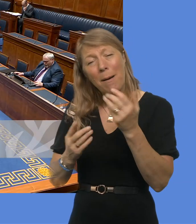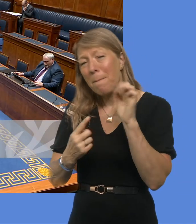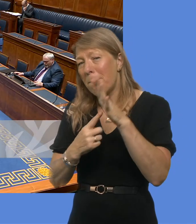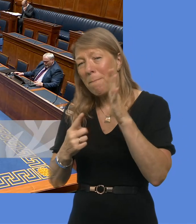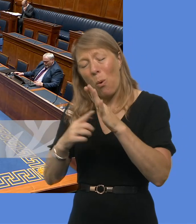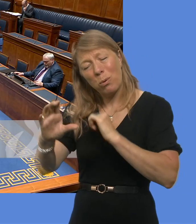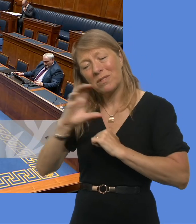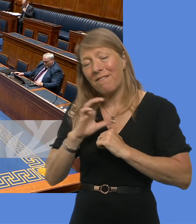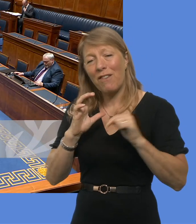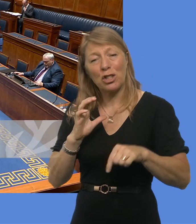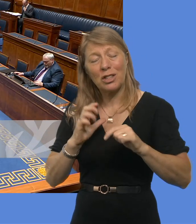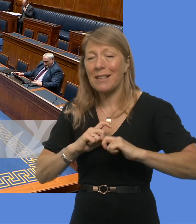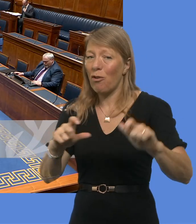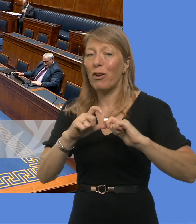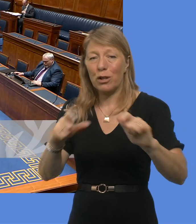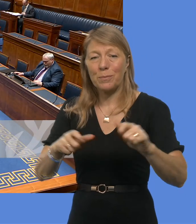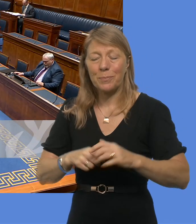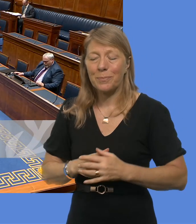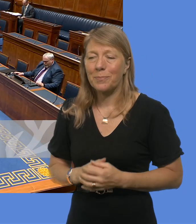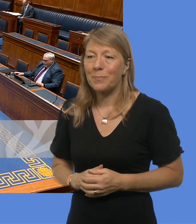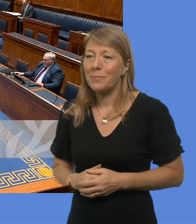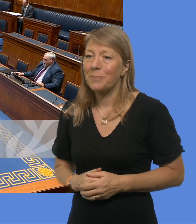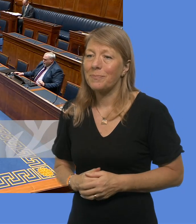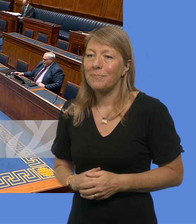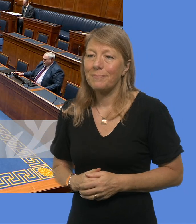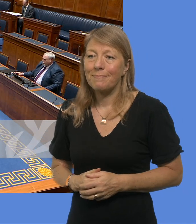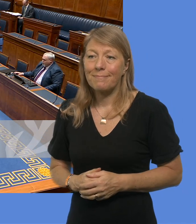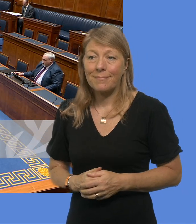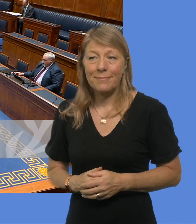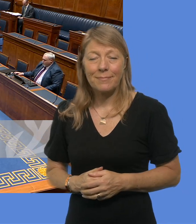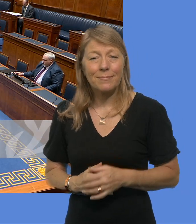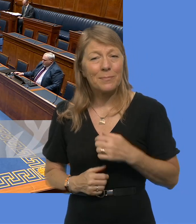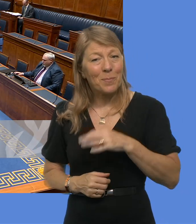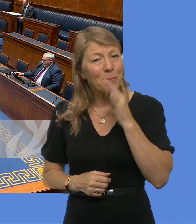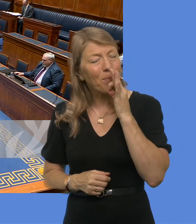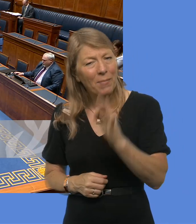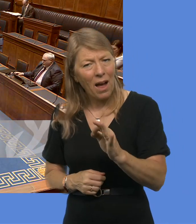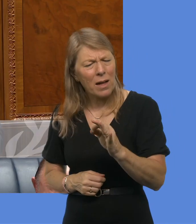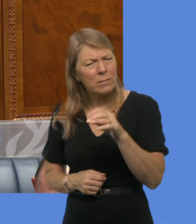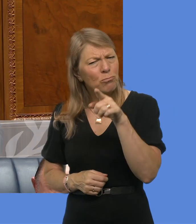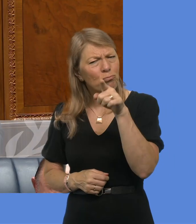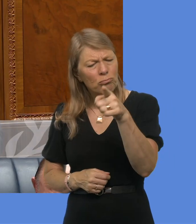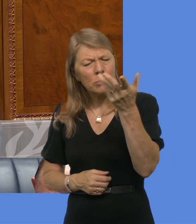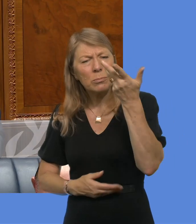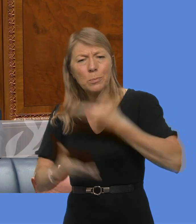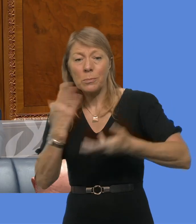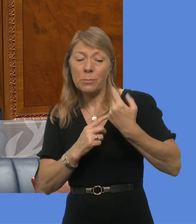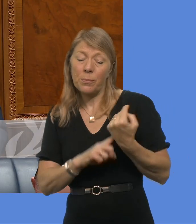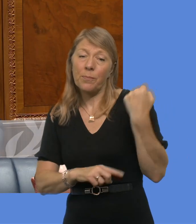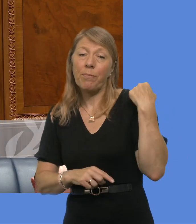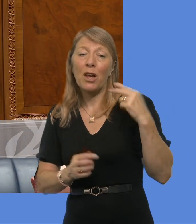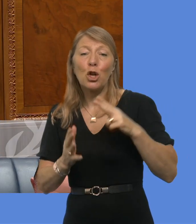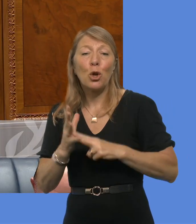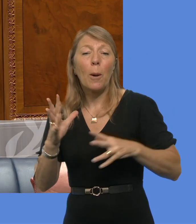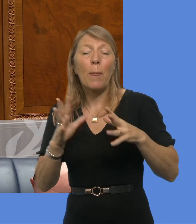you, Mr. Speaker. Can I ask the Deputy First Minister for assessment of the North West 200? And does she agree with me that it really is